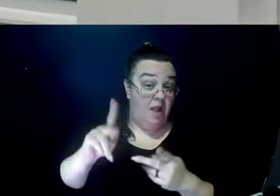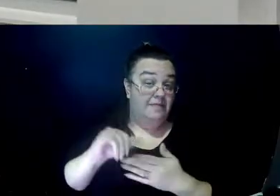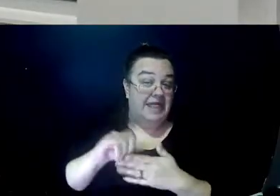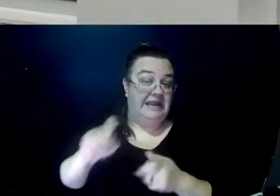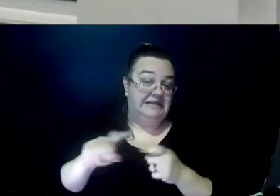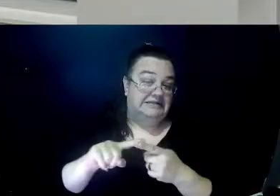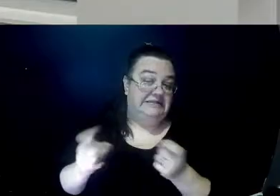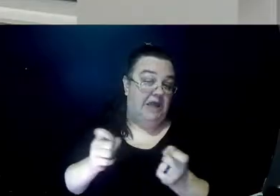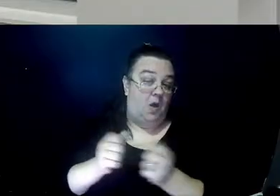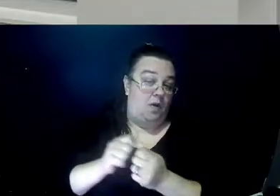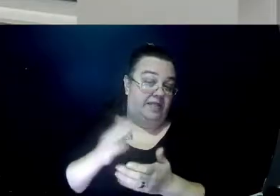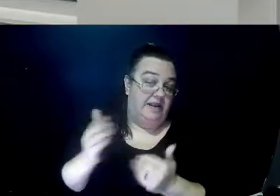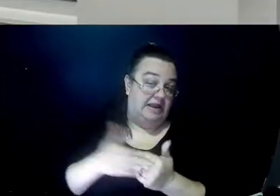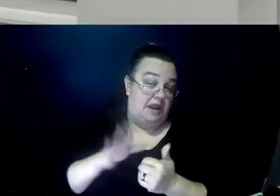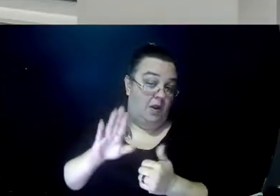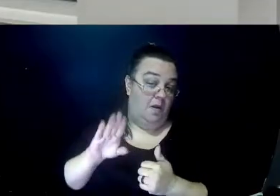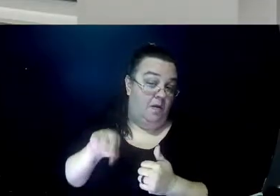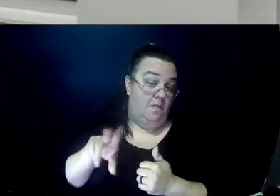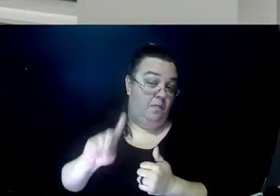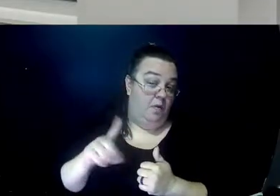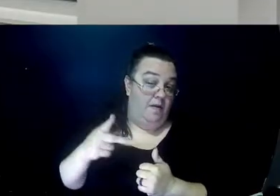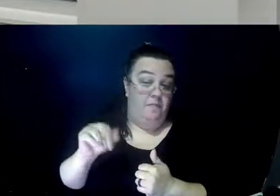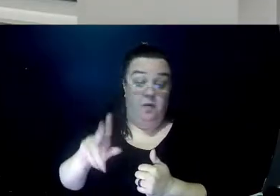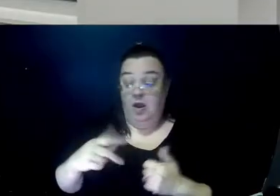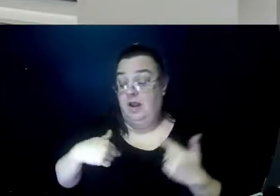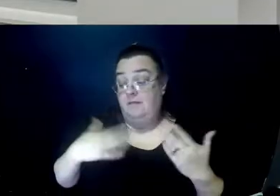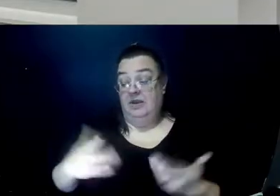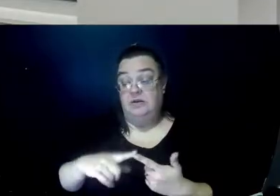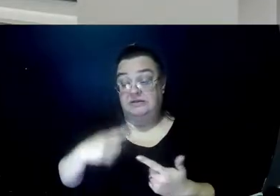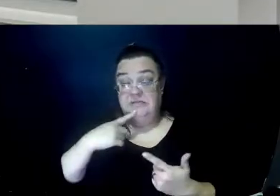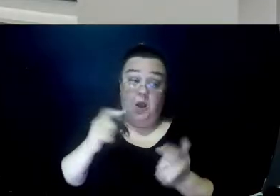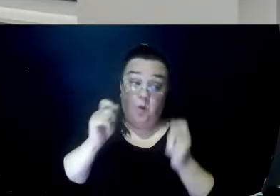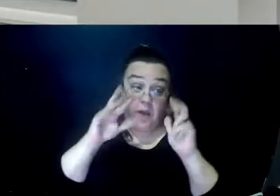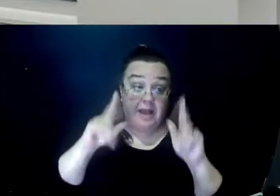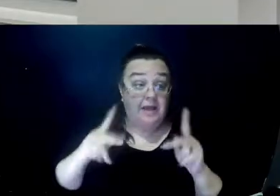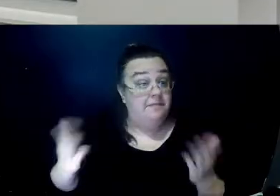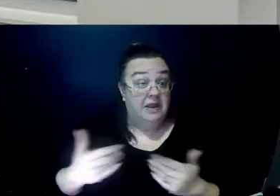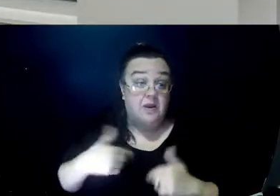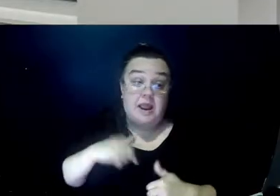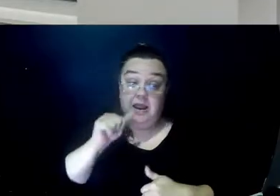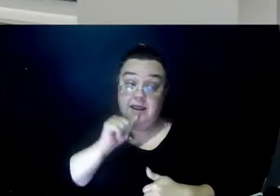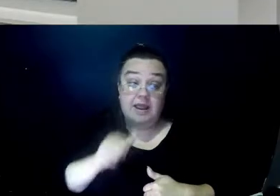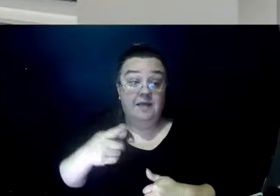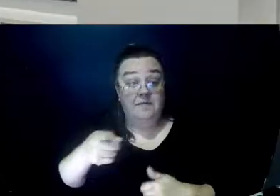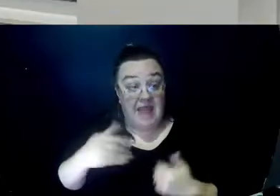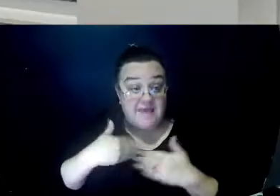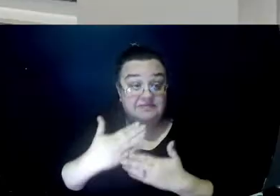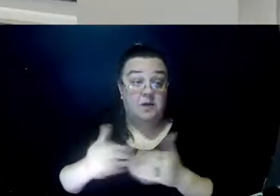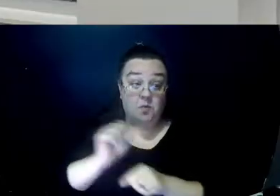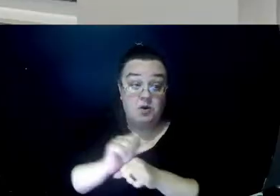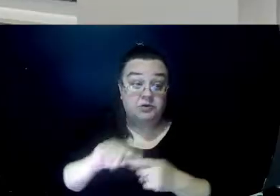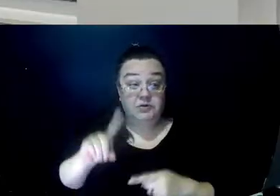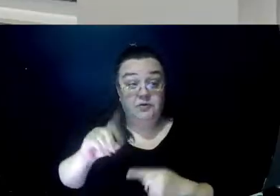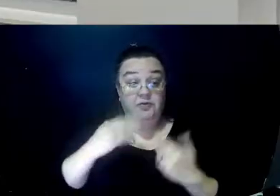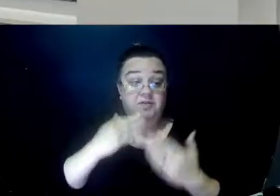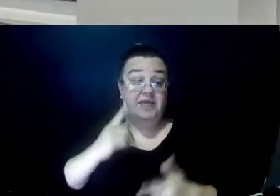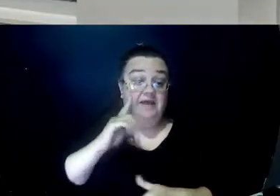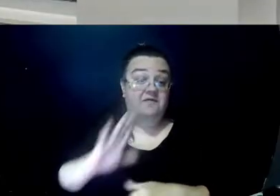Boyd Park. So I'm here to say, wake up, here I am. You got some work to do. Thank you for your